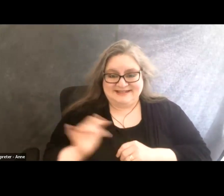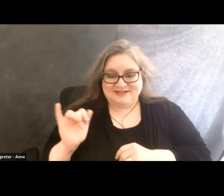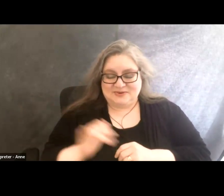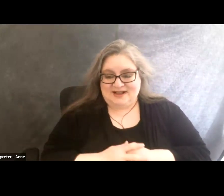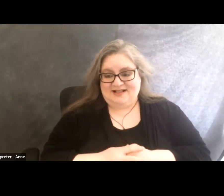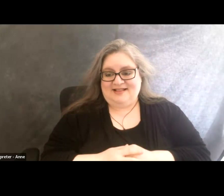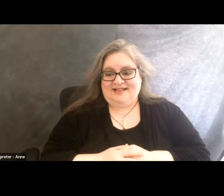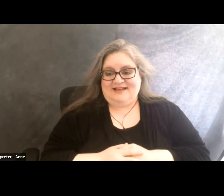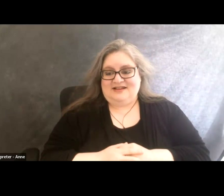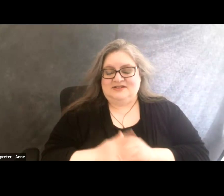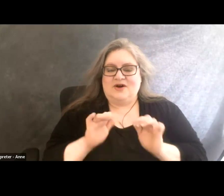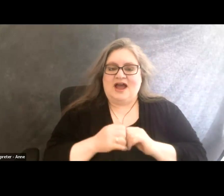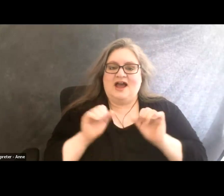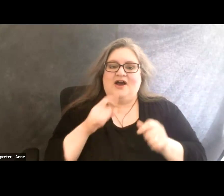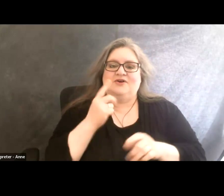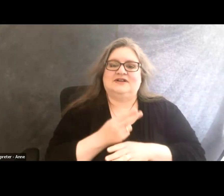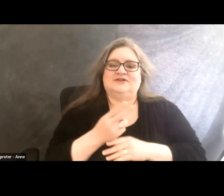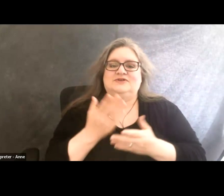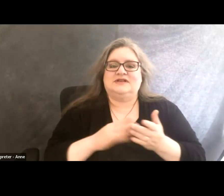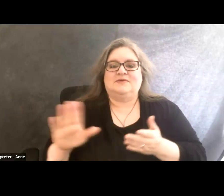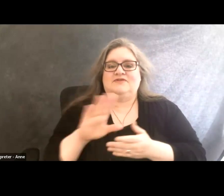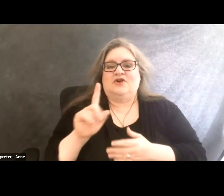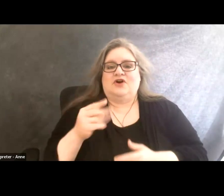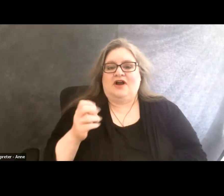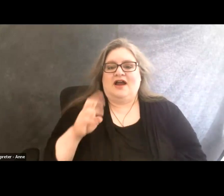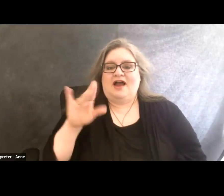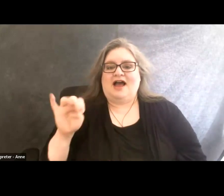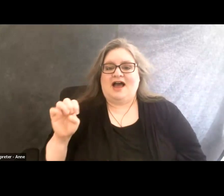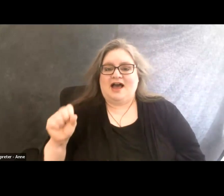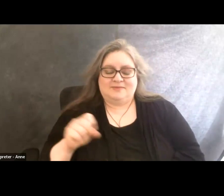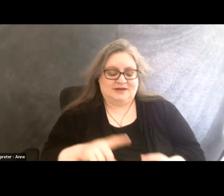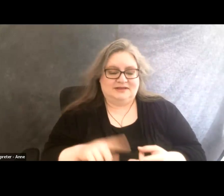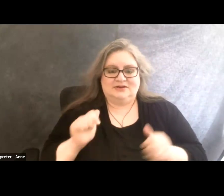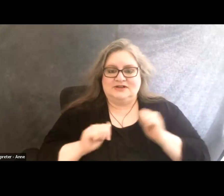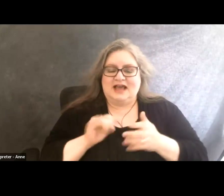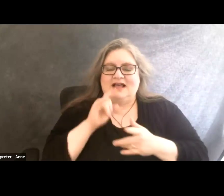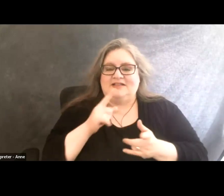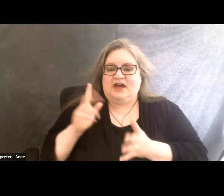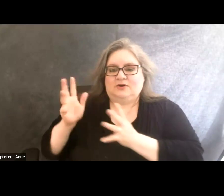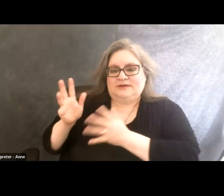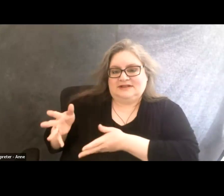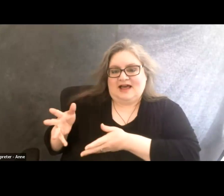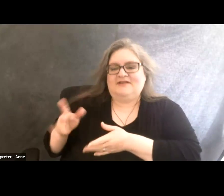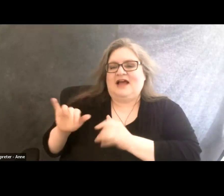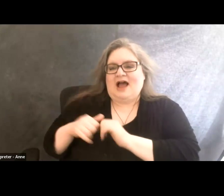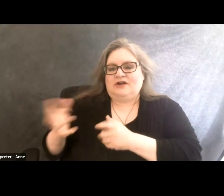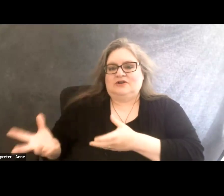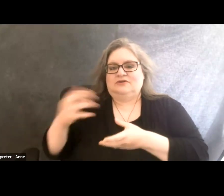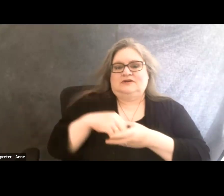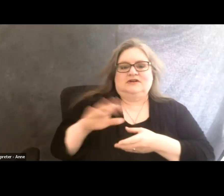And so how can you weave some of these hobbies or talents of yours that maybe you're getting left by the wayside into your work?